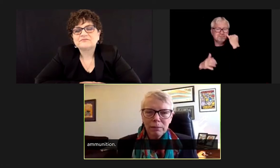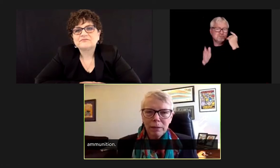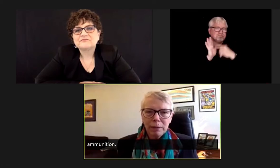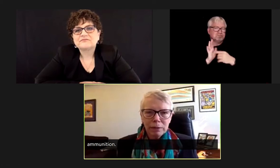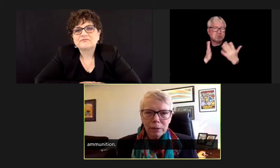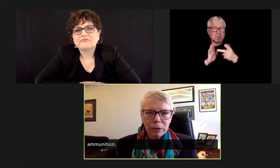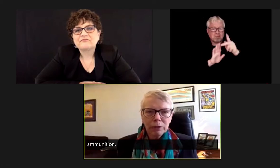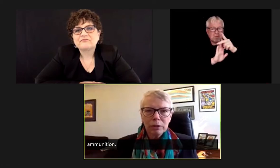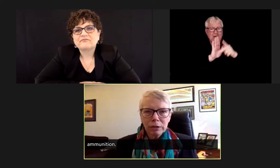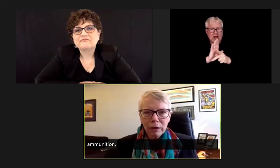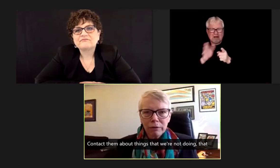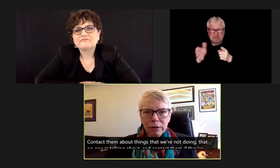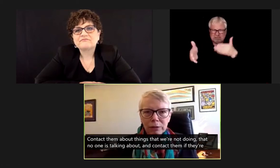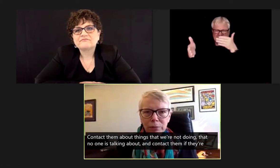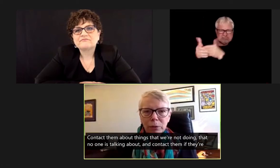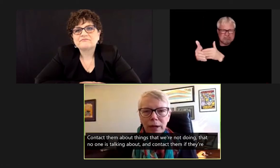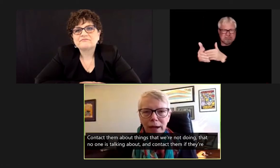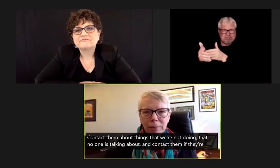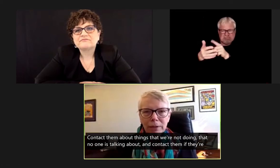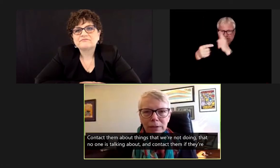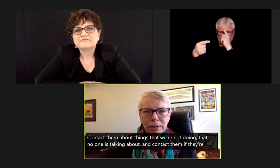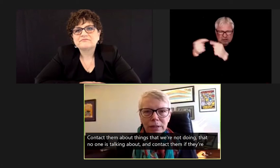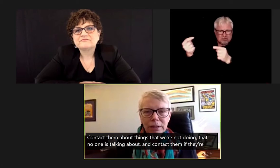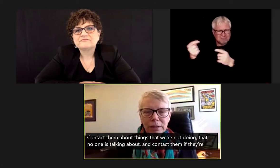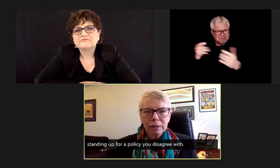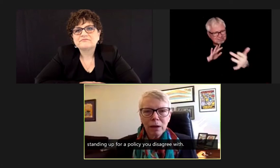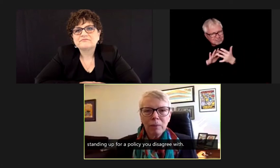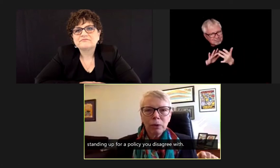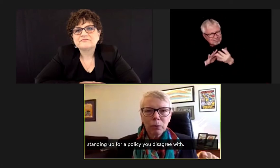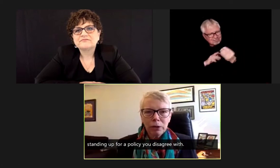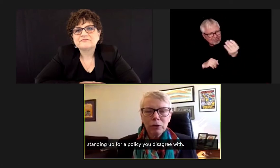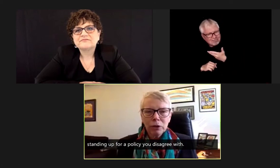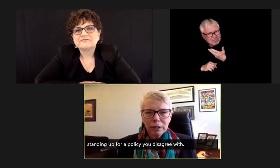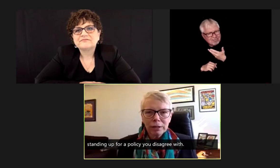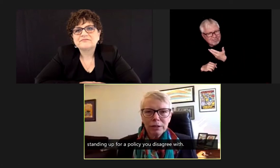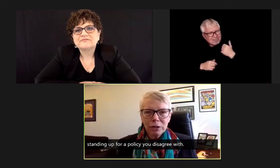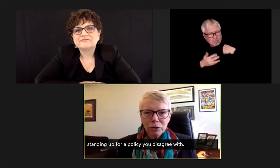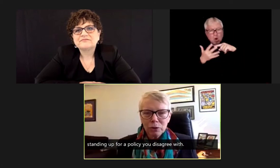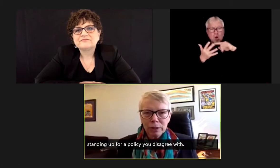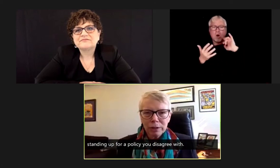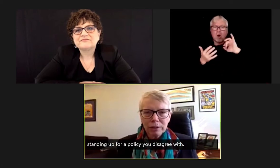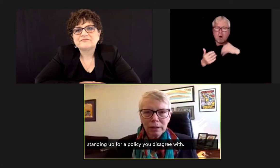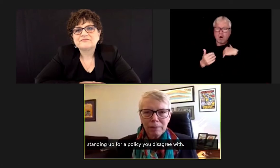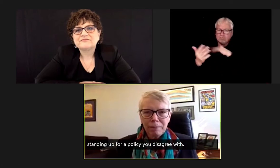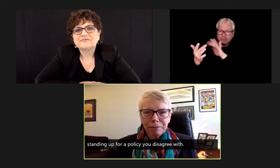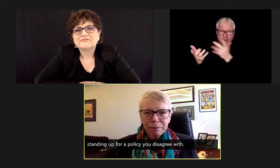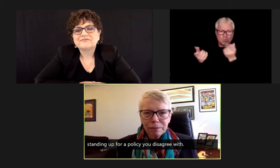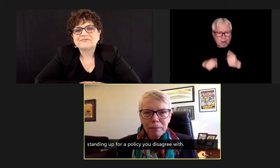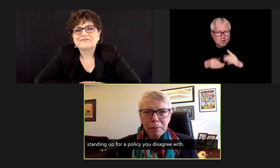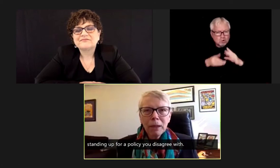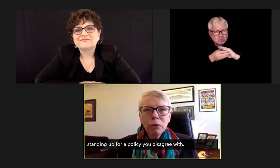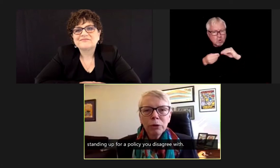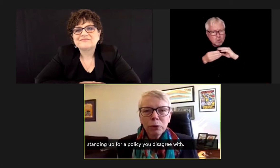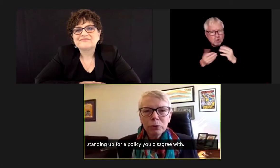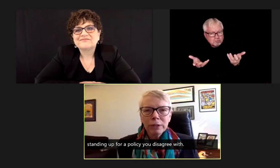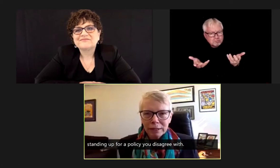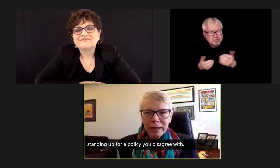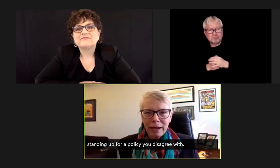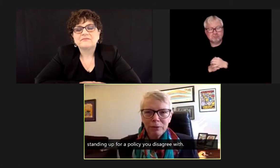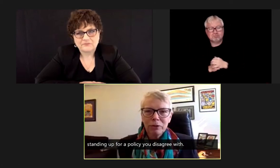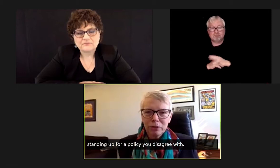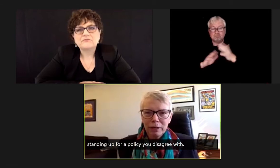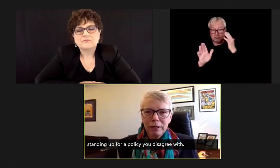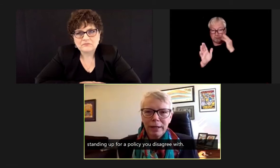these, and maybe someone else has covered this, but what happens is when you're a constituent, those